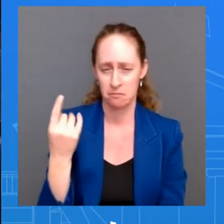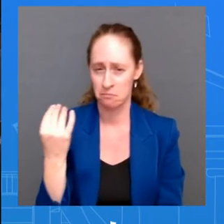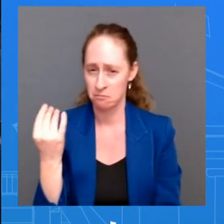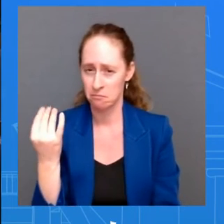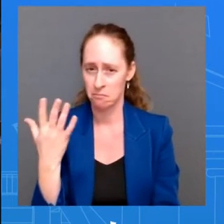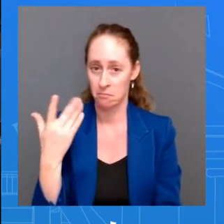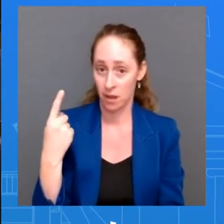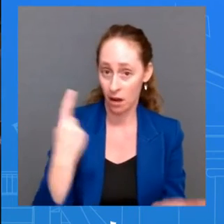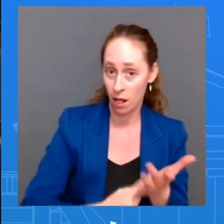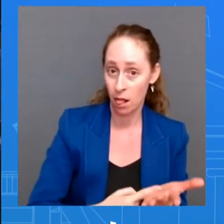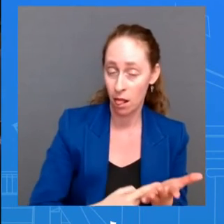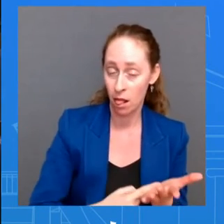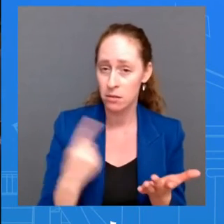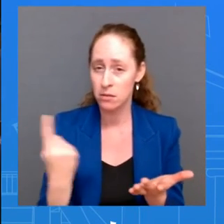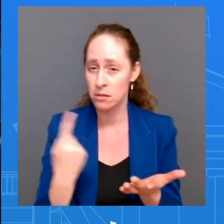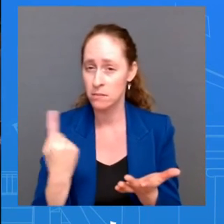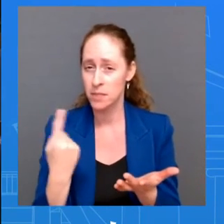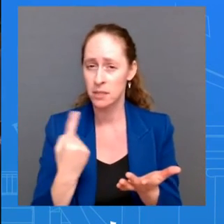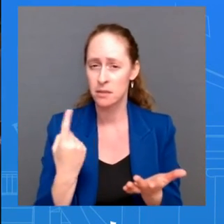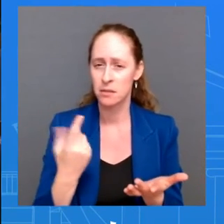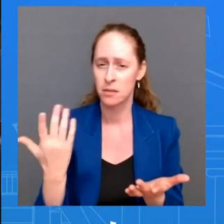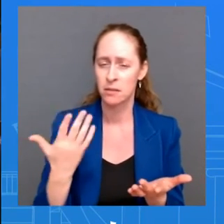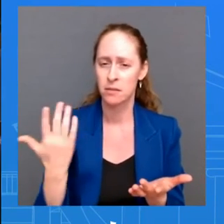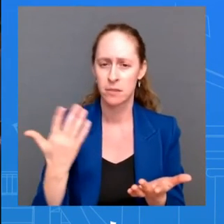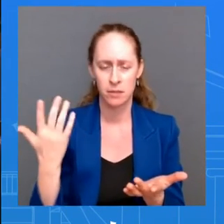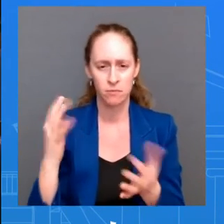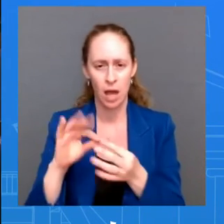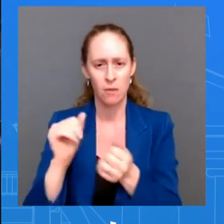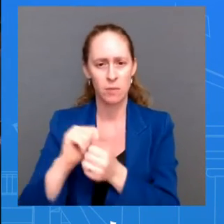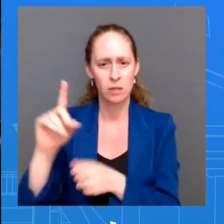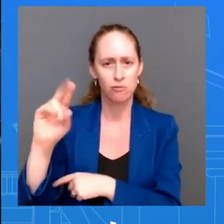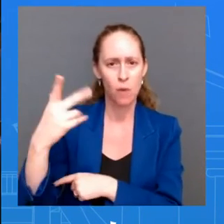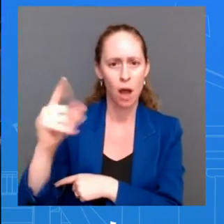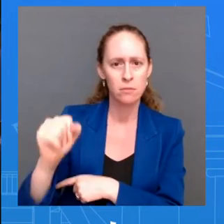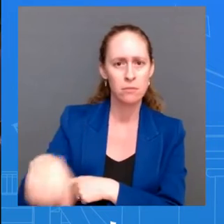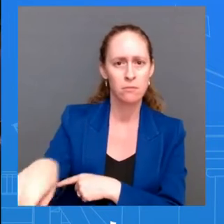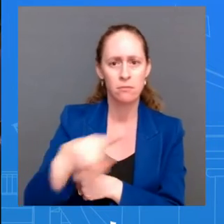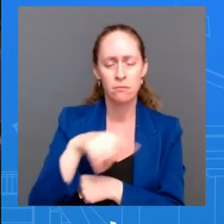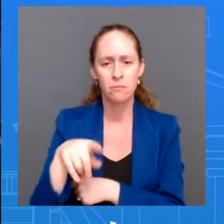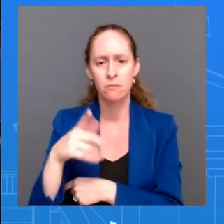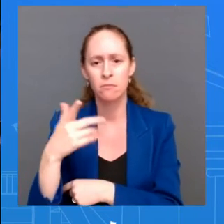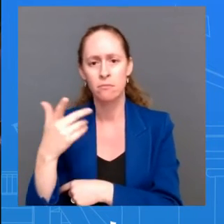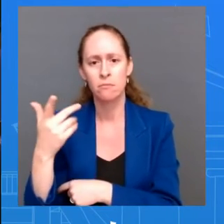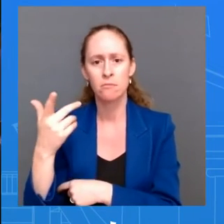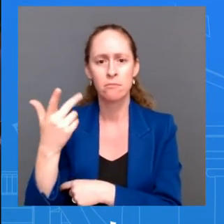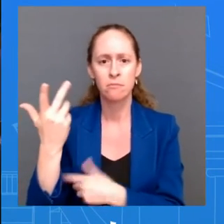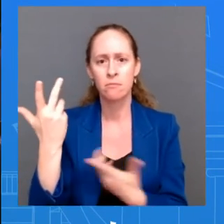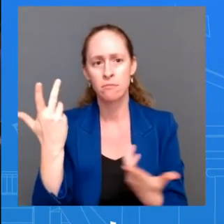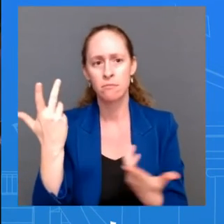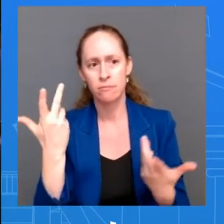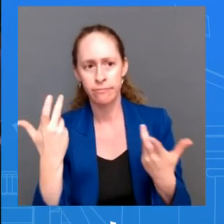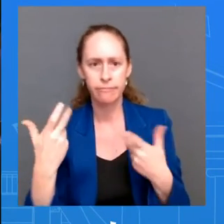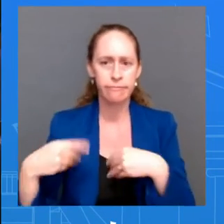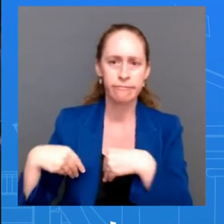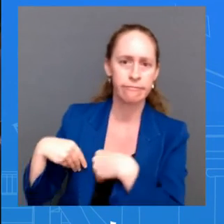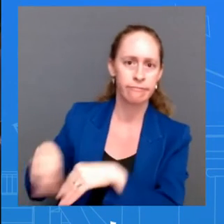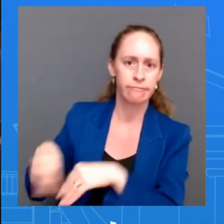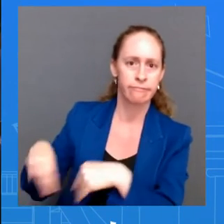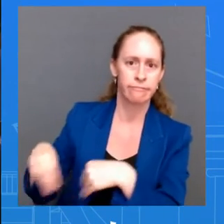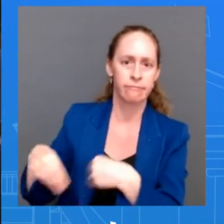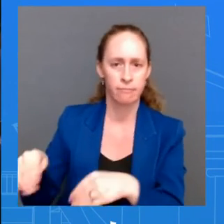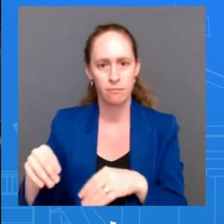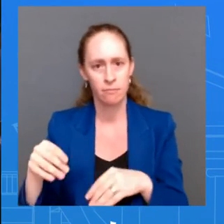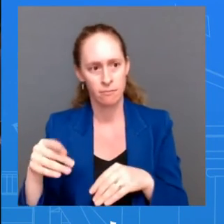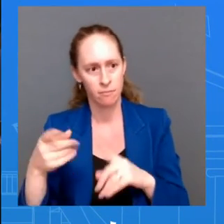request for immediate extradition seems not to be that immediate these days, is the White House